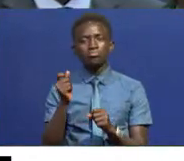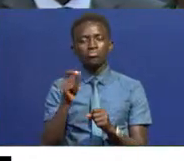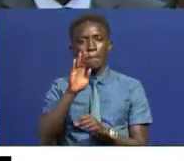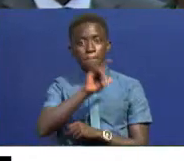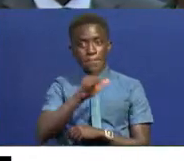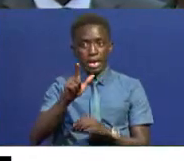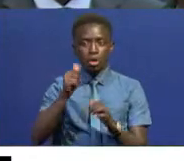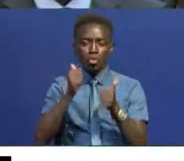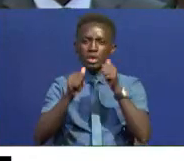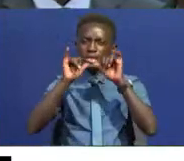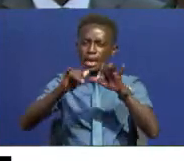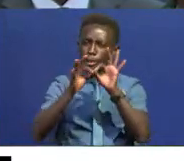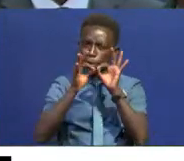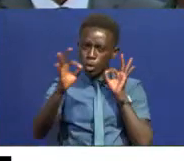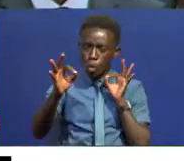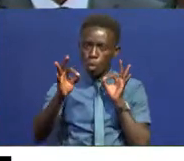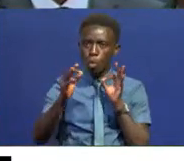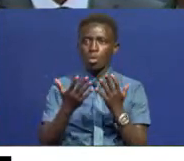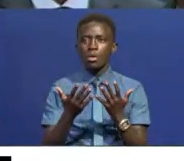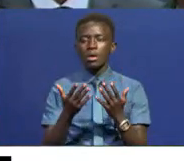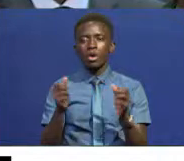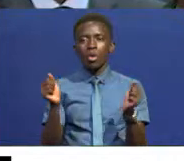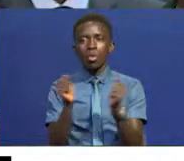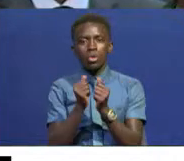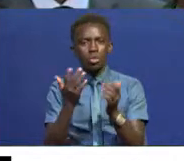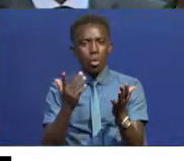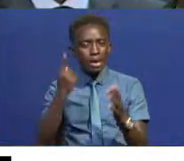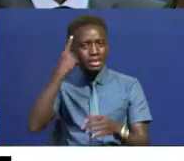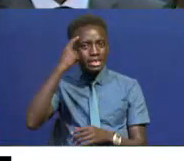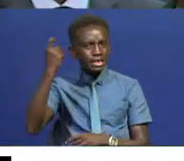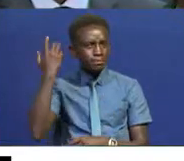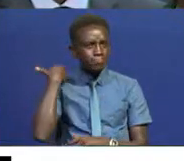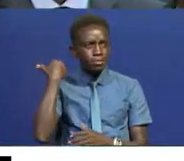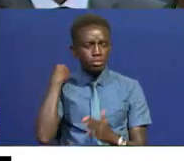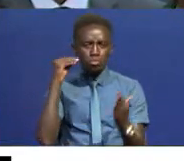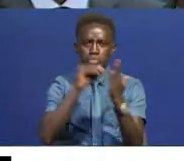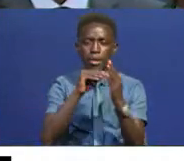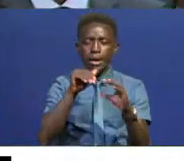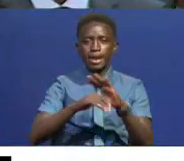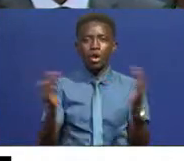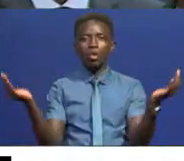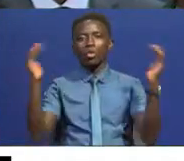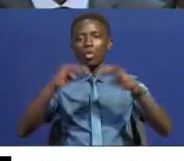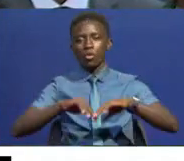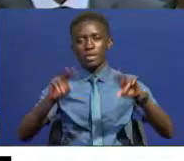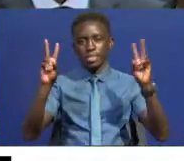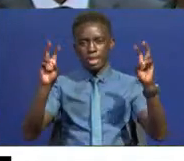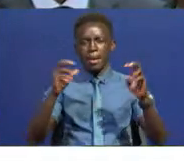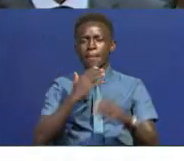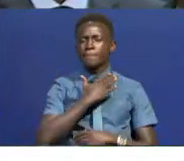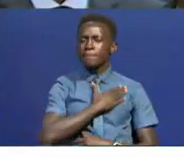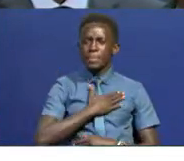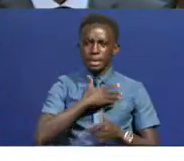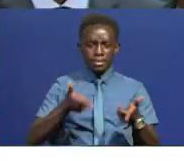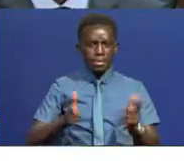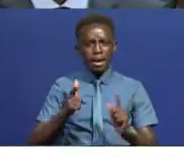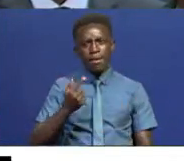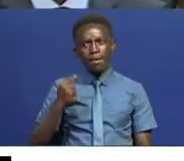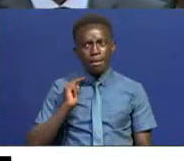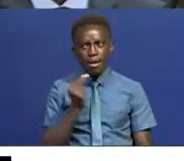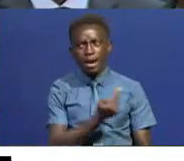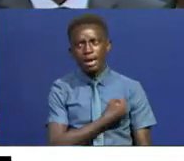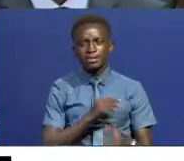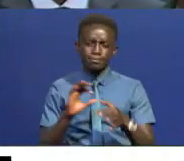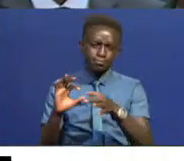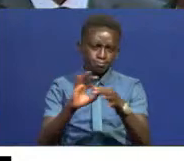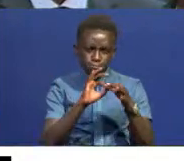35 aspirations set out in the conference theme. Let us collaborate and remain